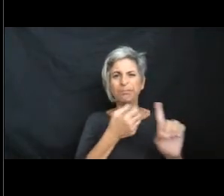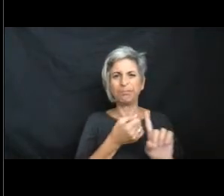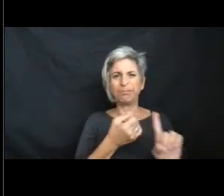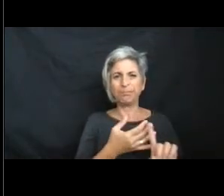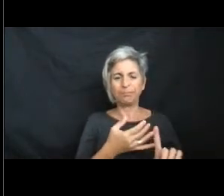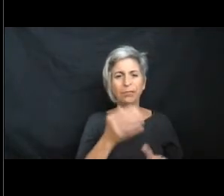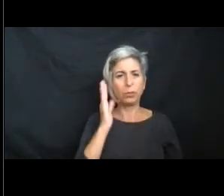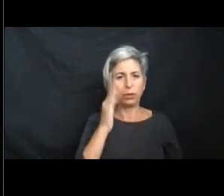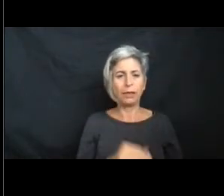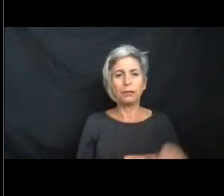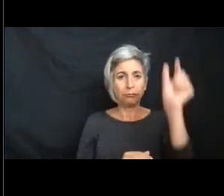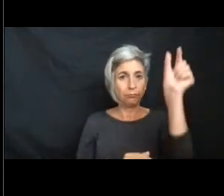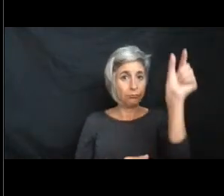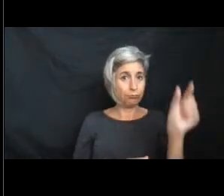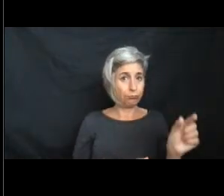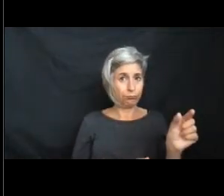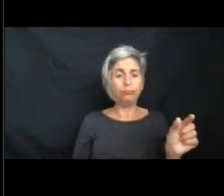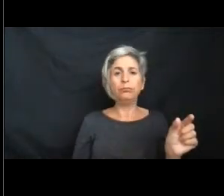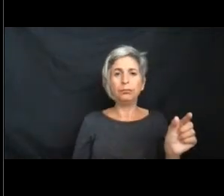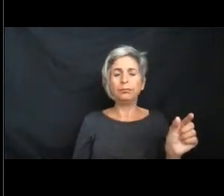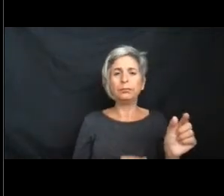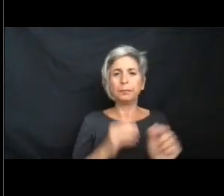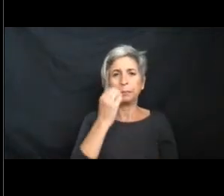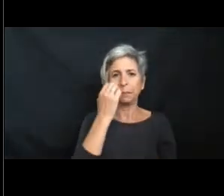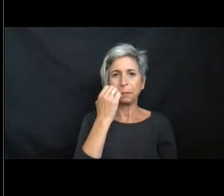what's there and navigate from each to each.